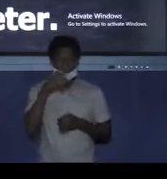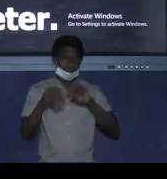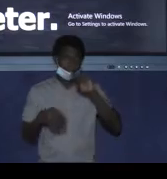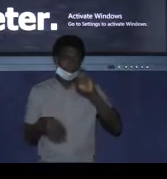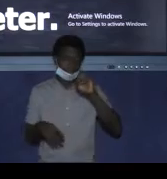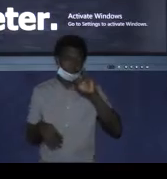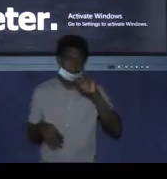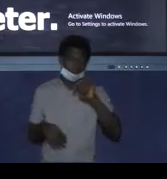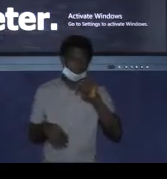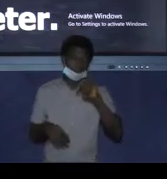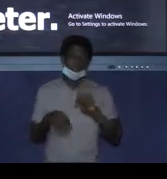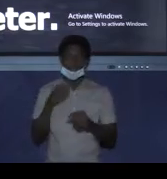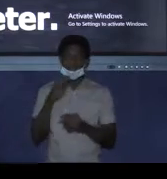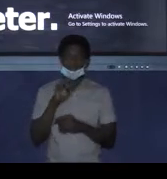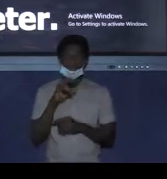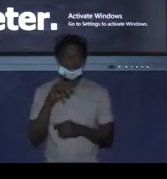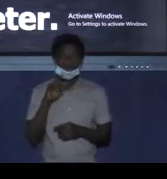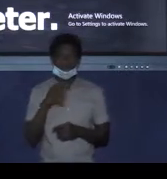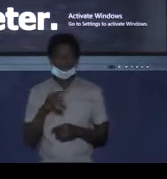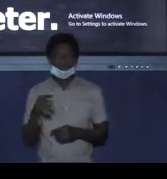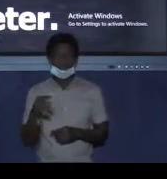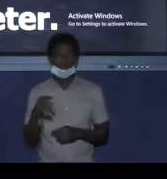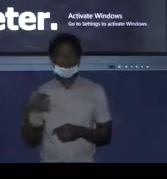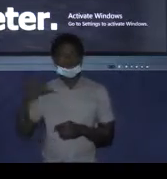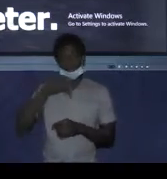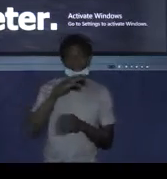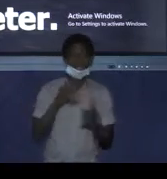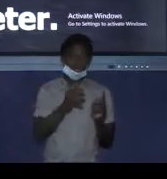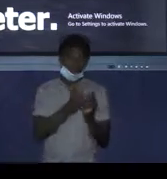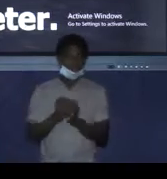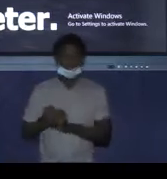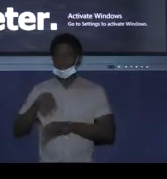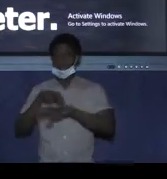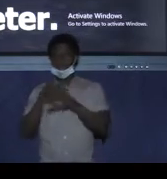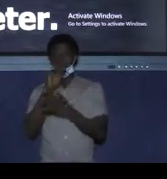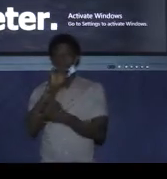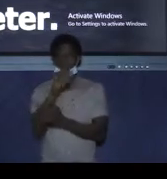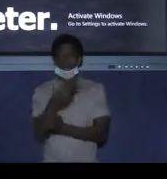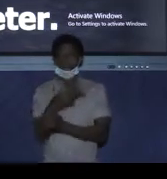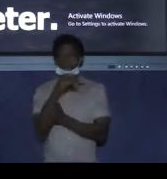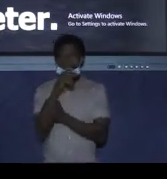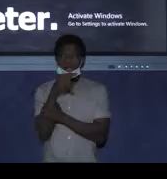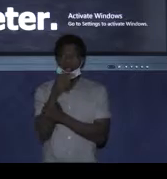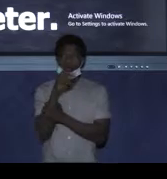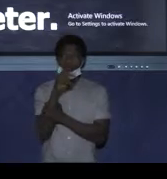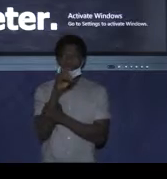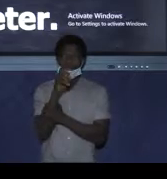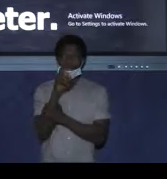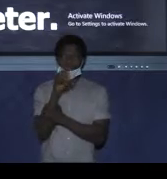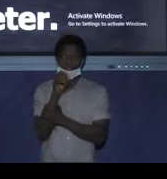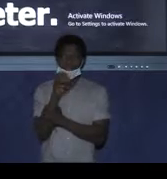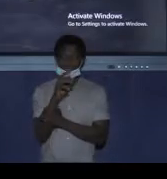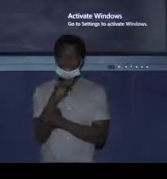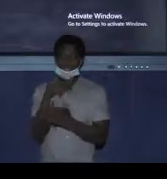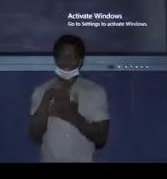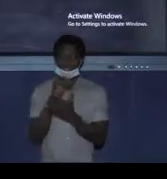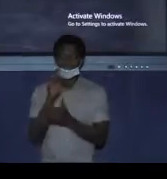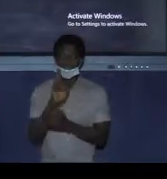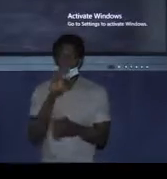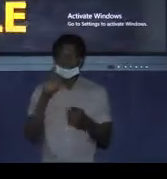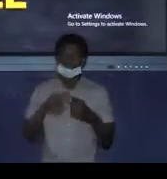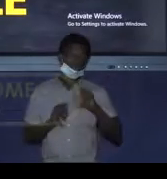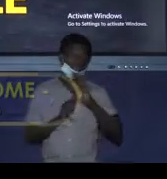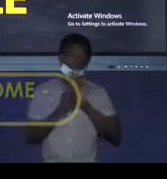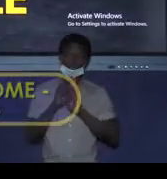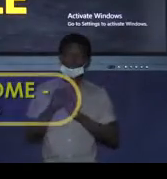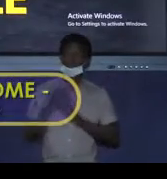like you saw in that diagram. But they are together called hygrometer. And it's